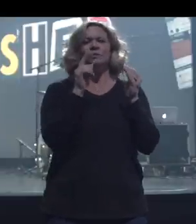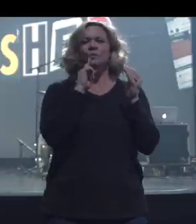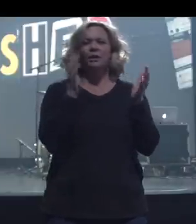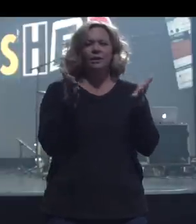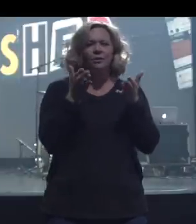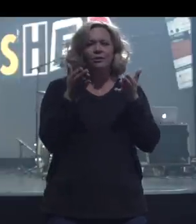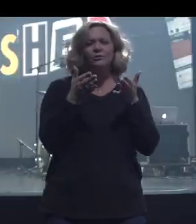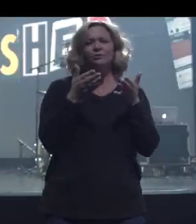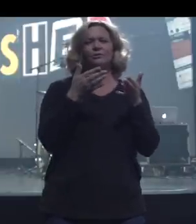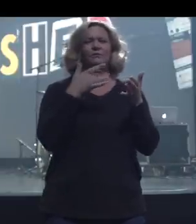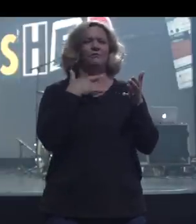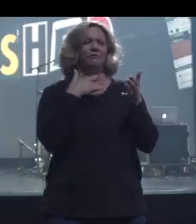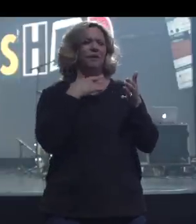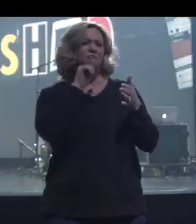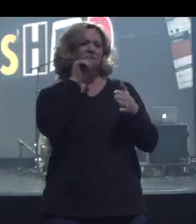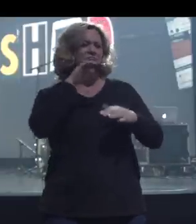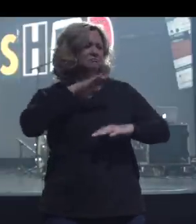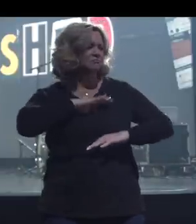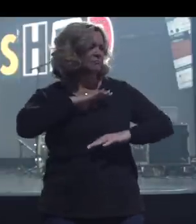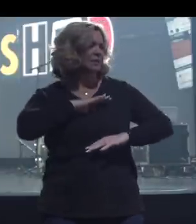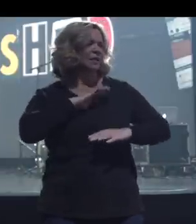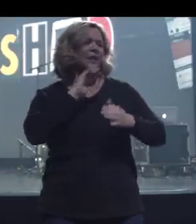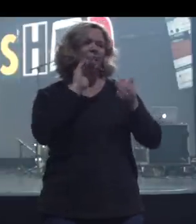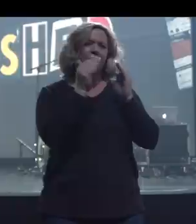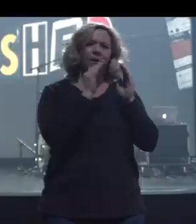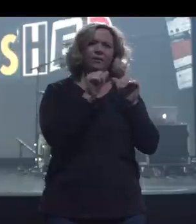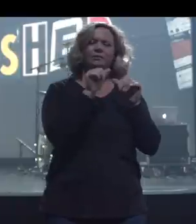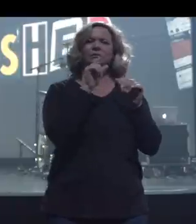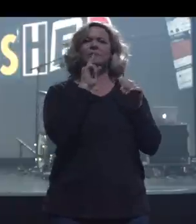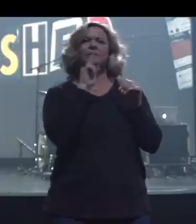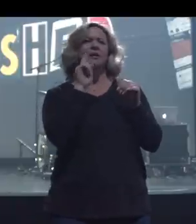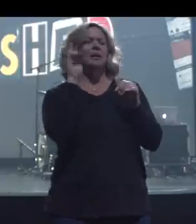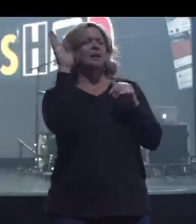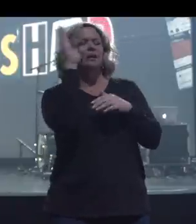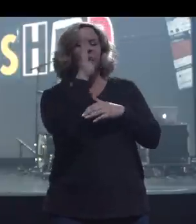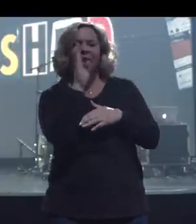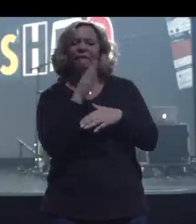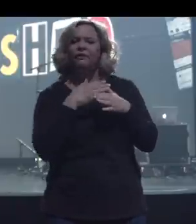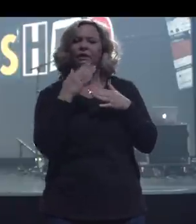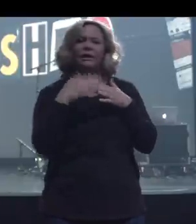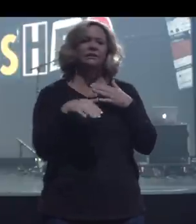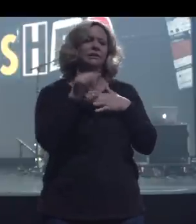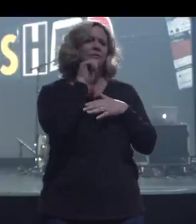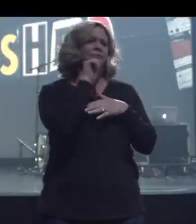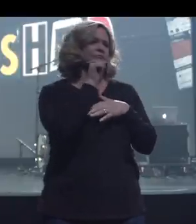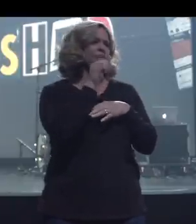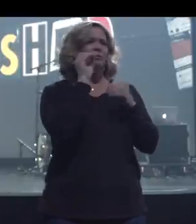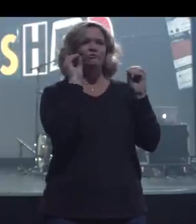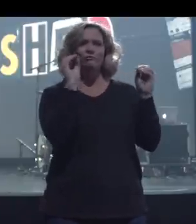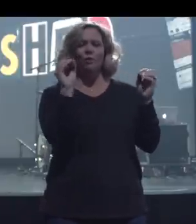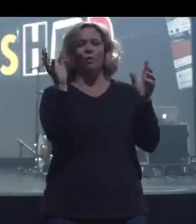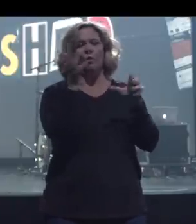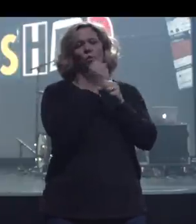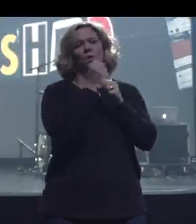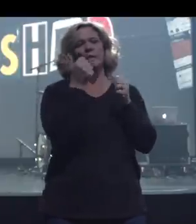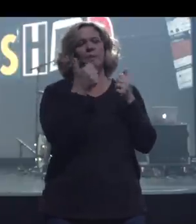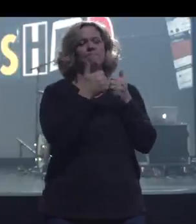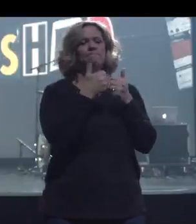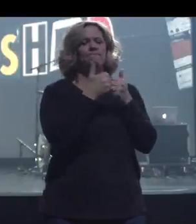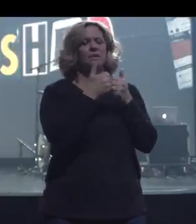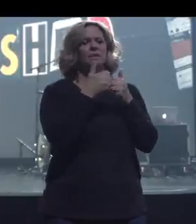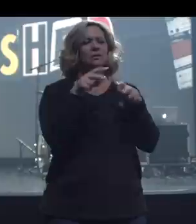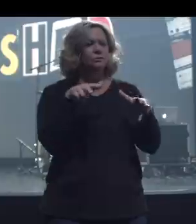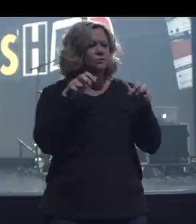the discontentment inside of you. And comparison is a never-ending no win game. So if greed's driven